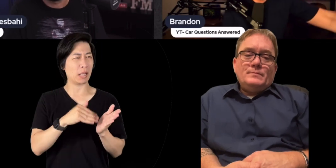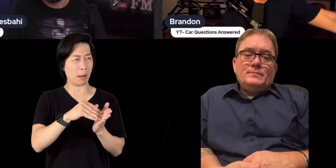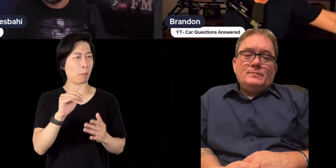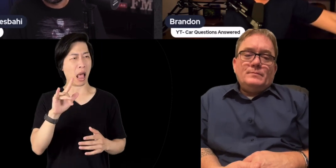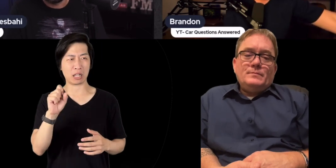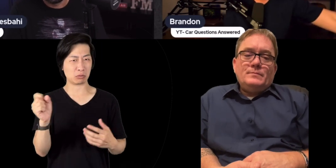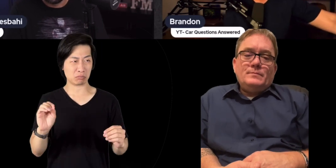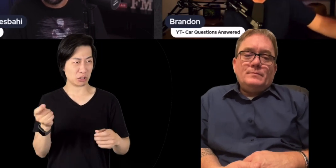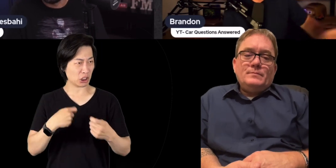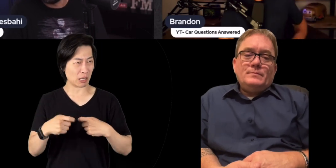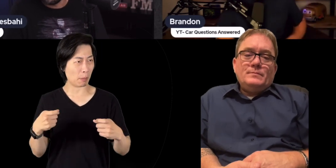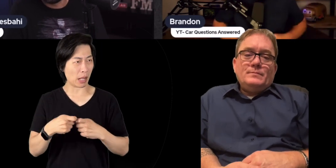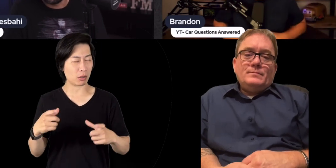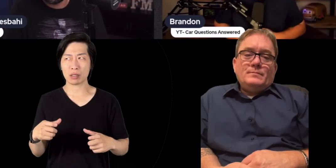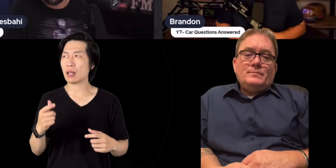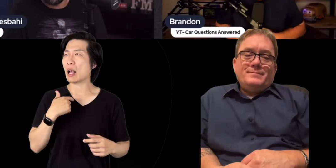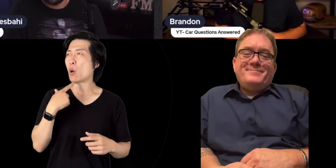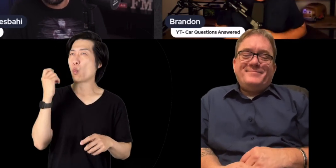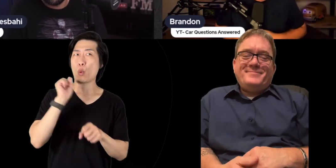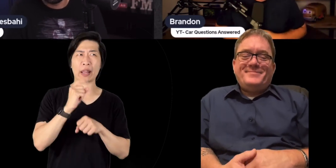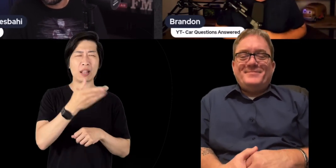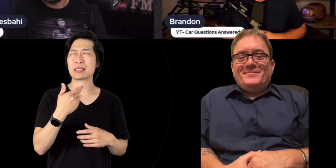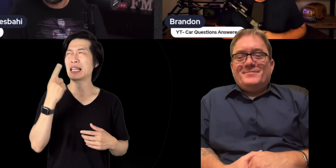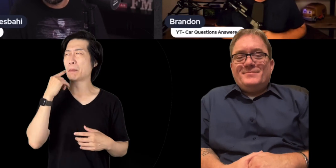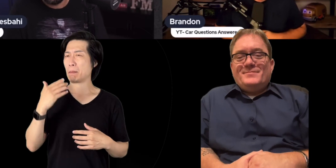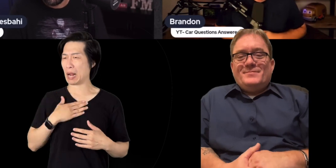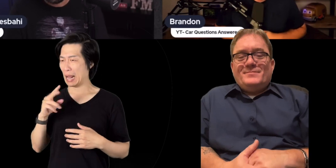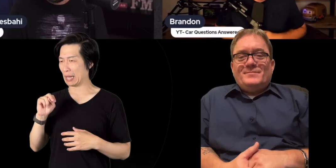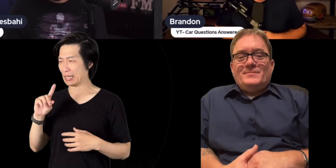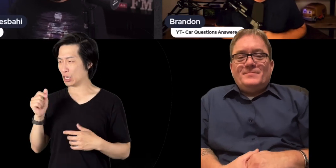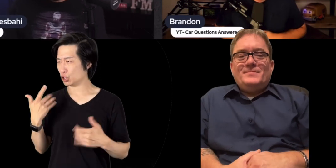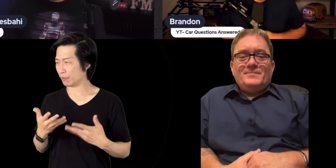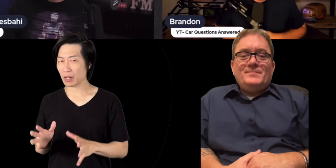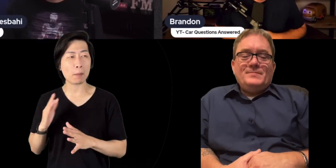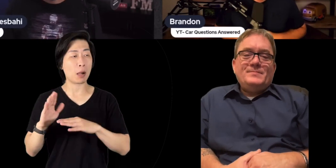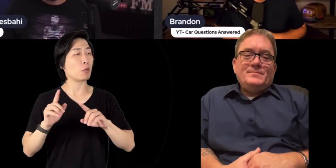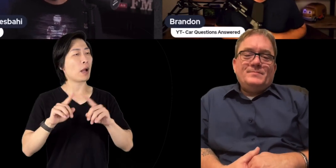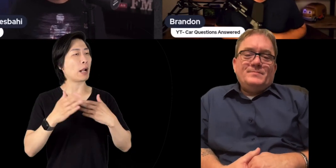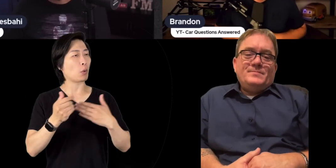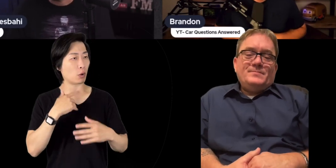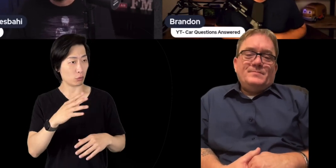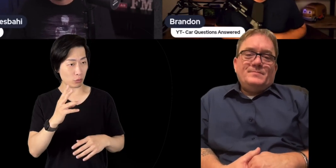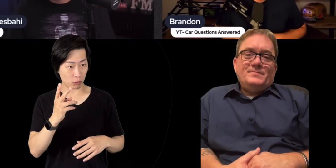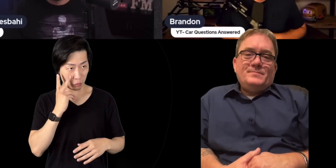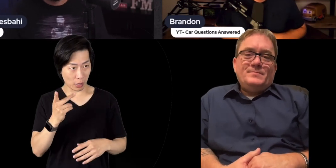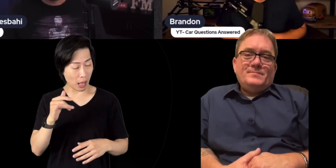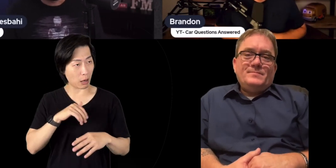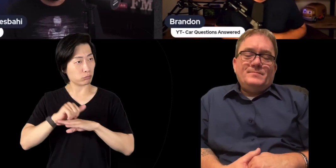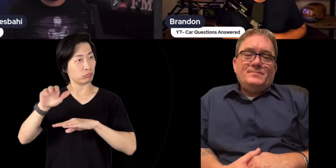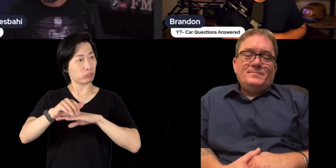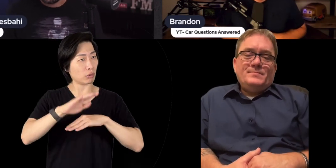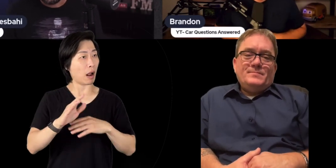should be out of my NDA by now. We never really saw like the battery part that we shipped out of our facilities